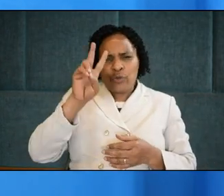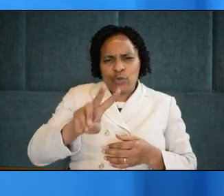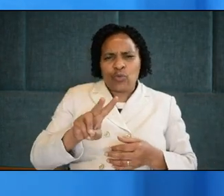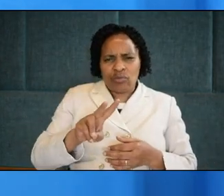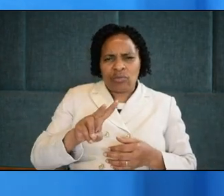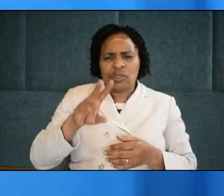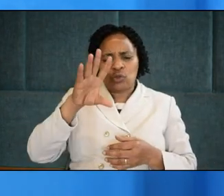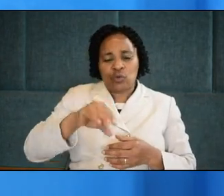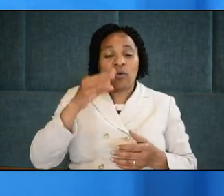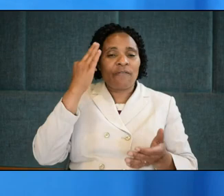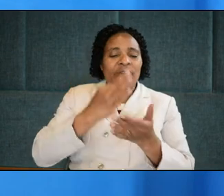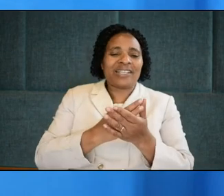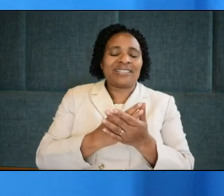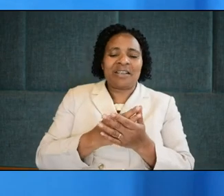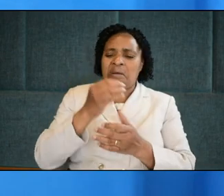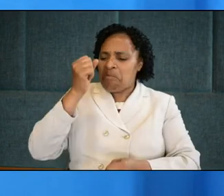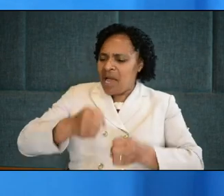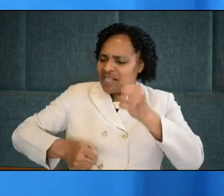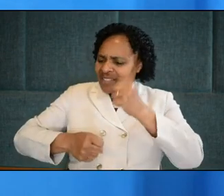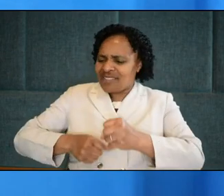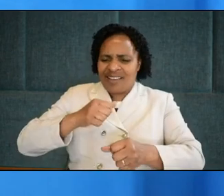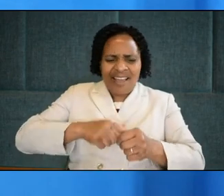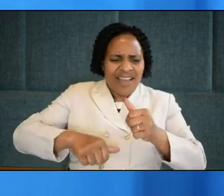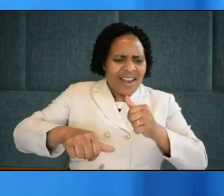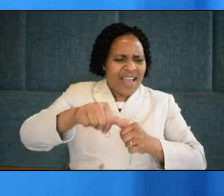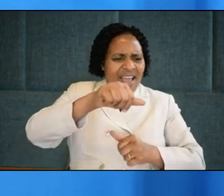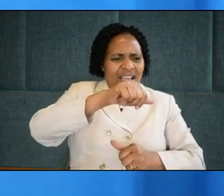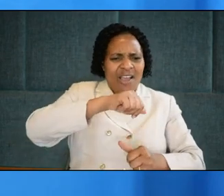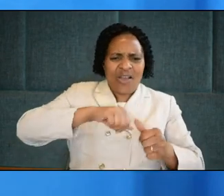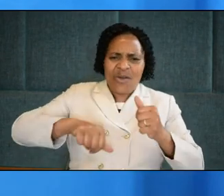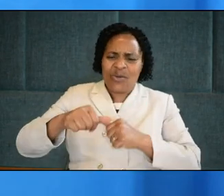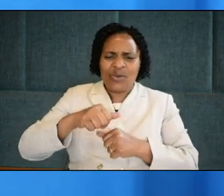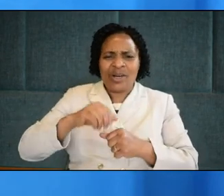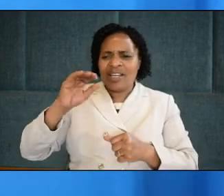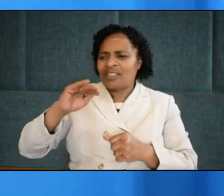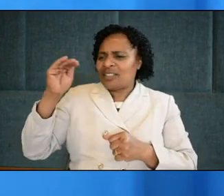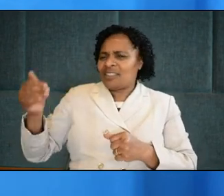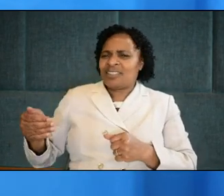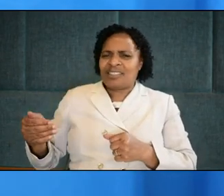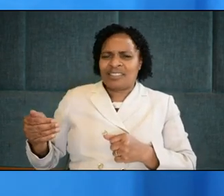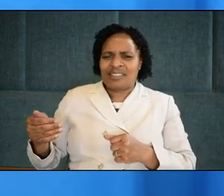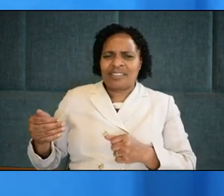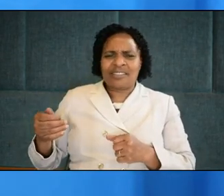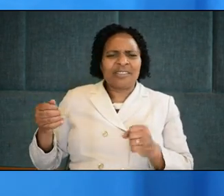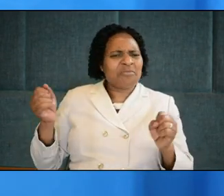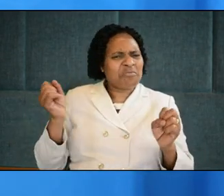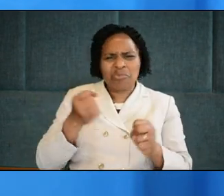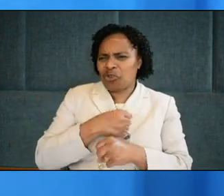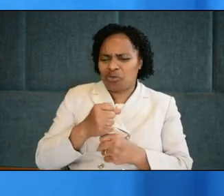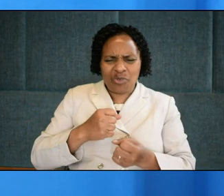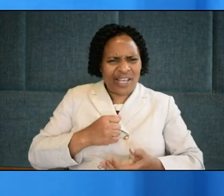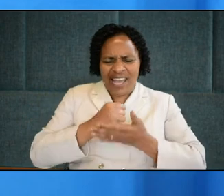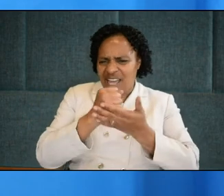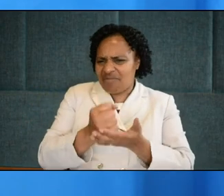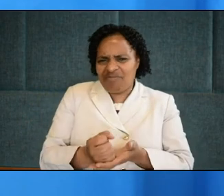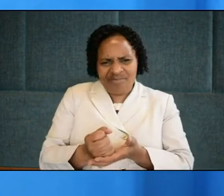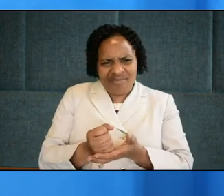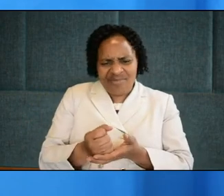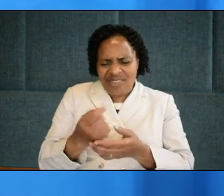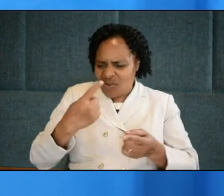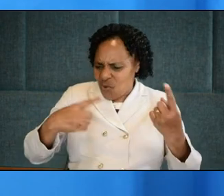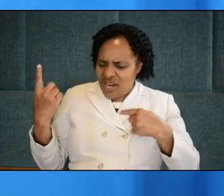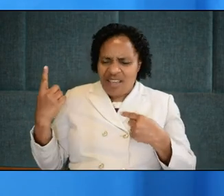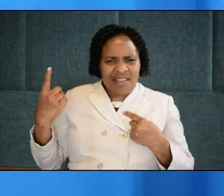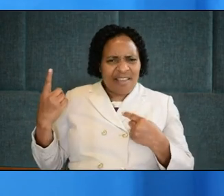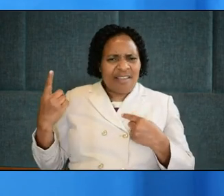faith. Marching around a city will not really, like, it can't really help in terms of, you know, conquering